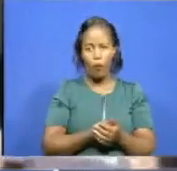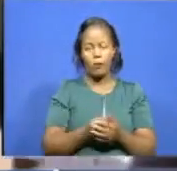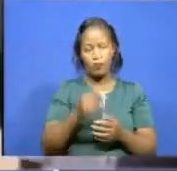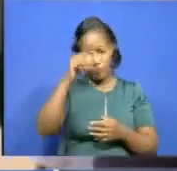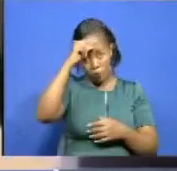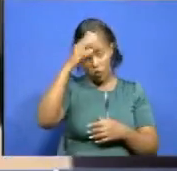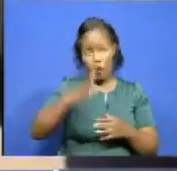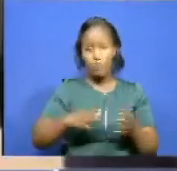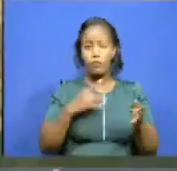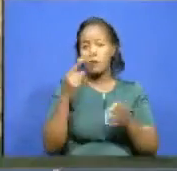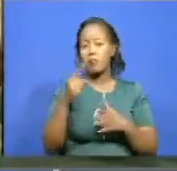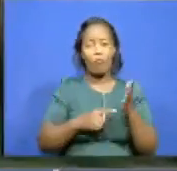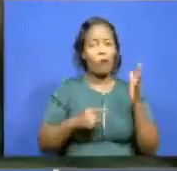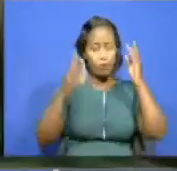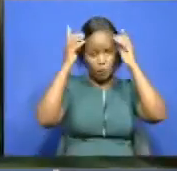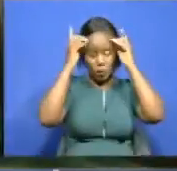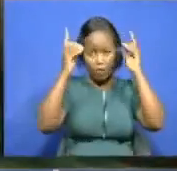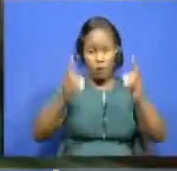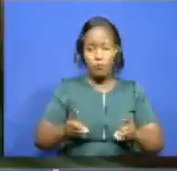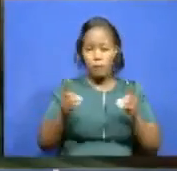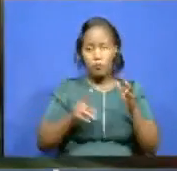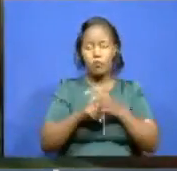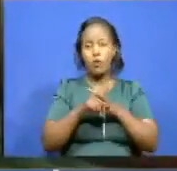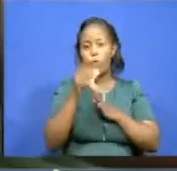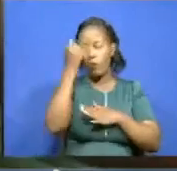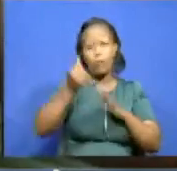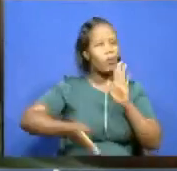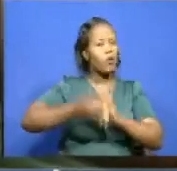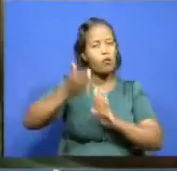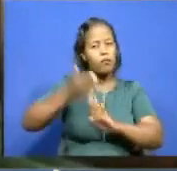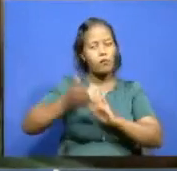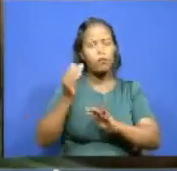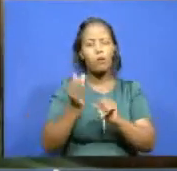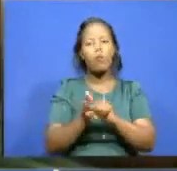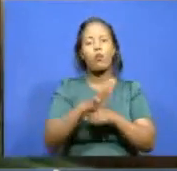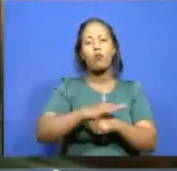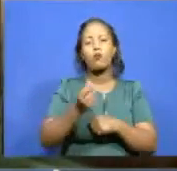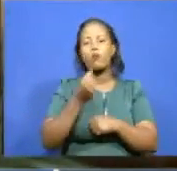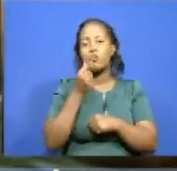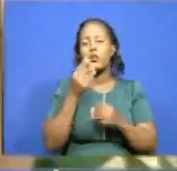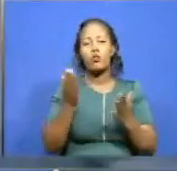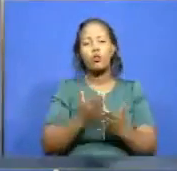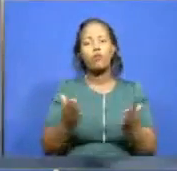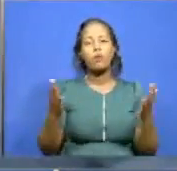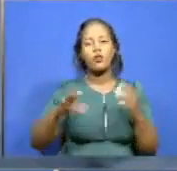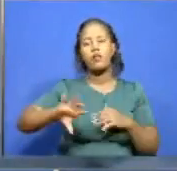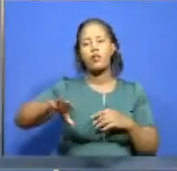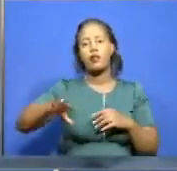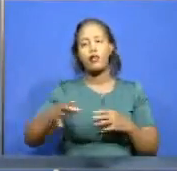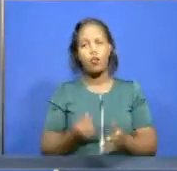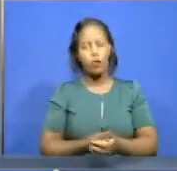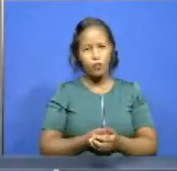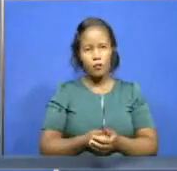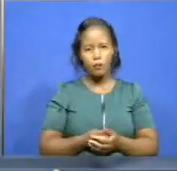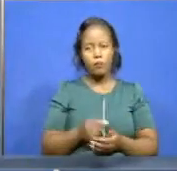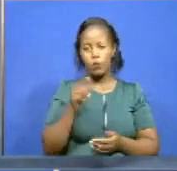governor said the move was necessitated by the urgent need for COVID-19 medical equipment in the county. Inachukua